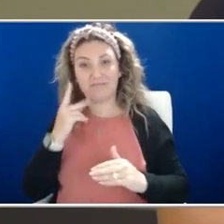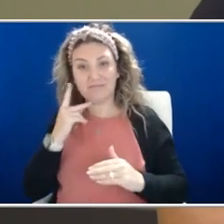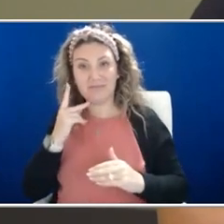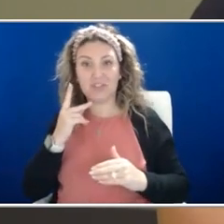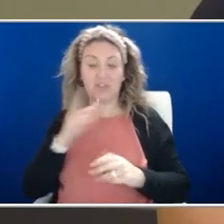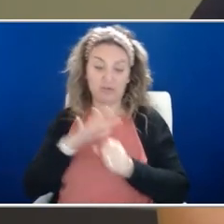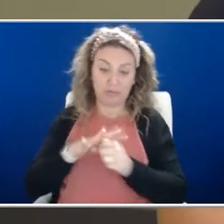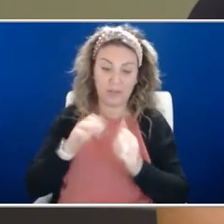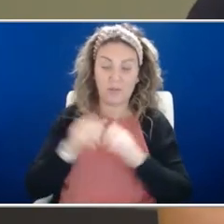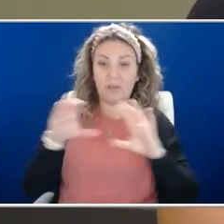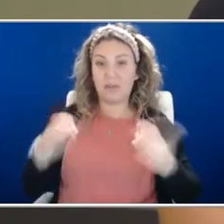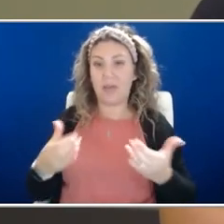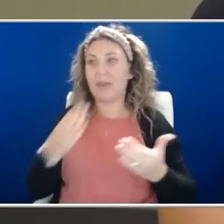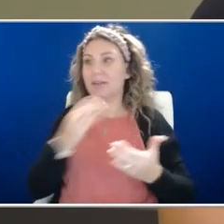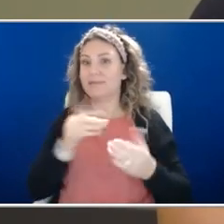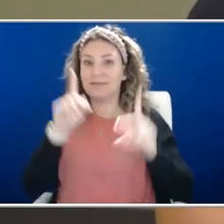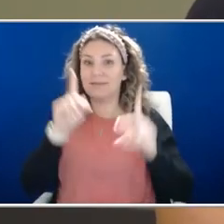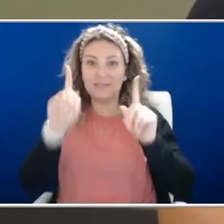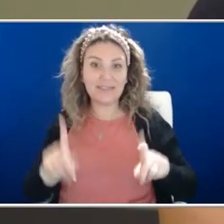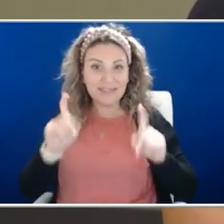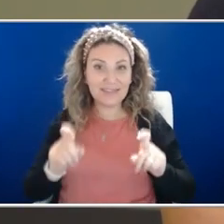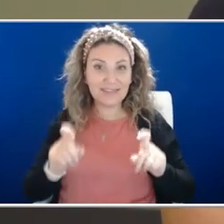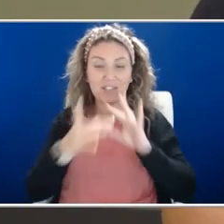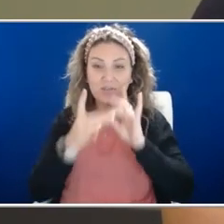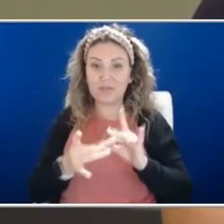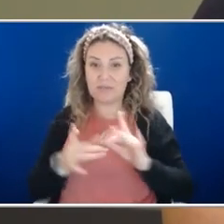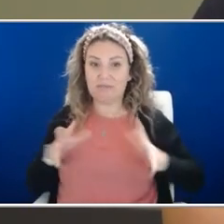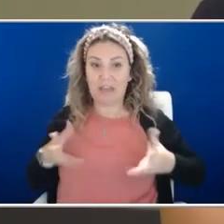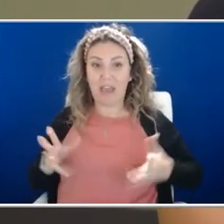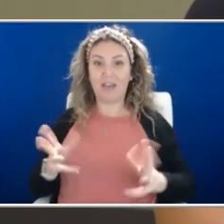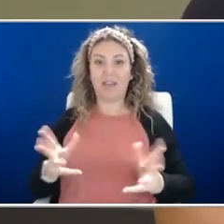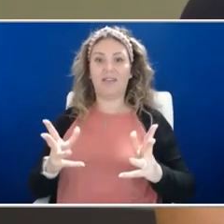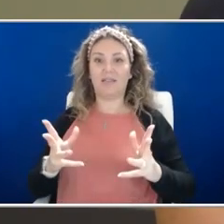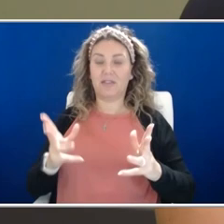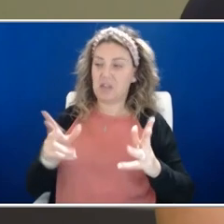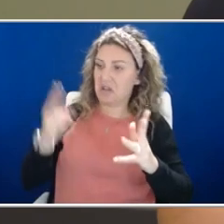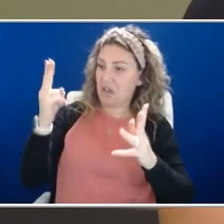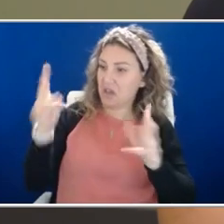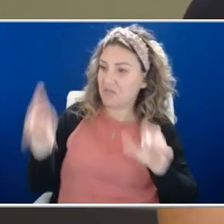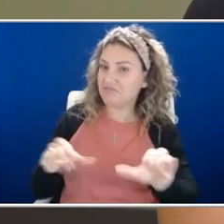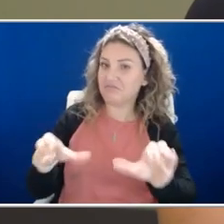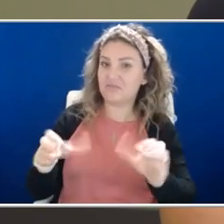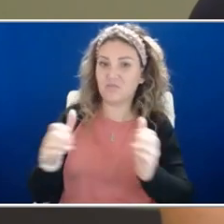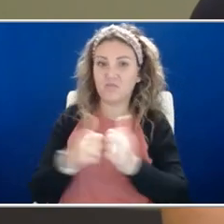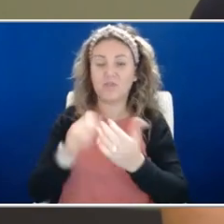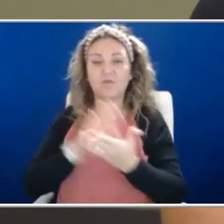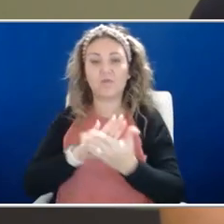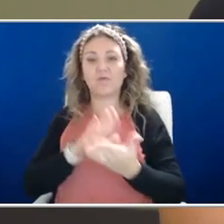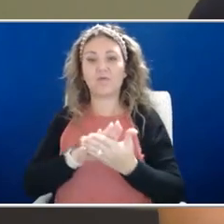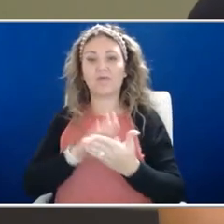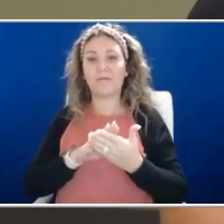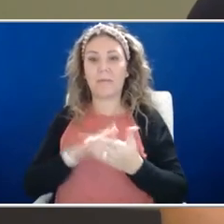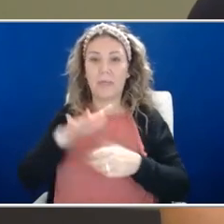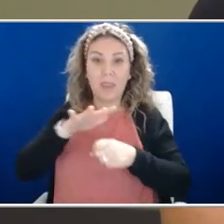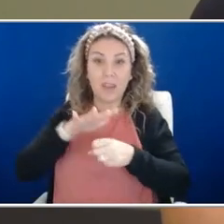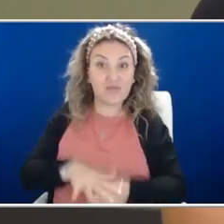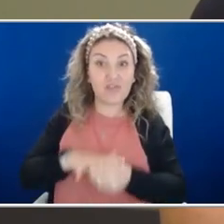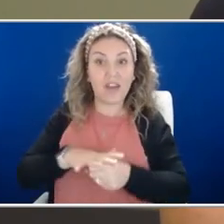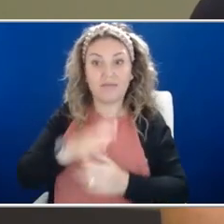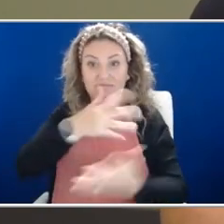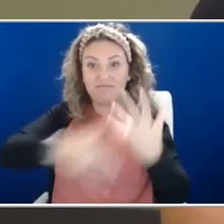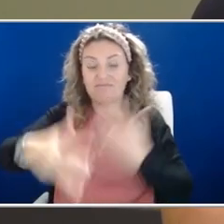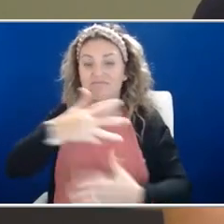performing well on tests, so there's anxiety to be, you know, a high performer in school. There is the stress surrounding being a